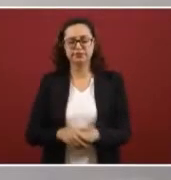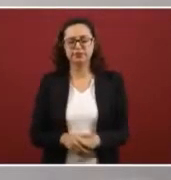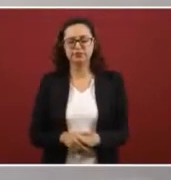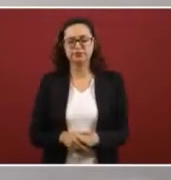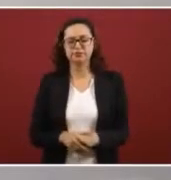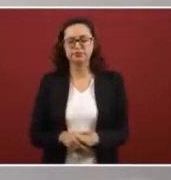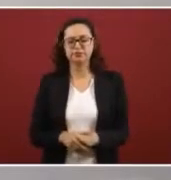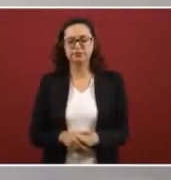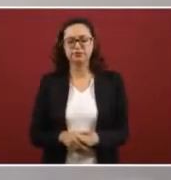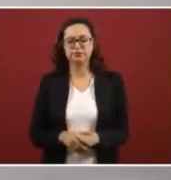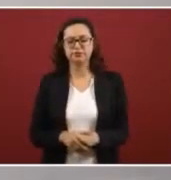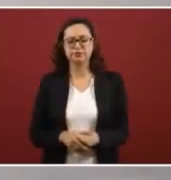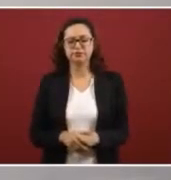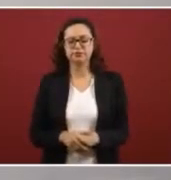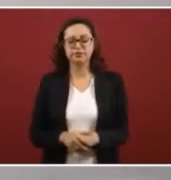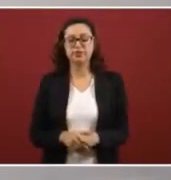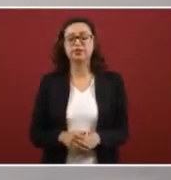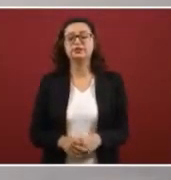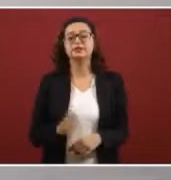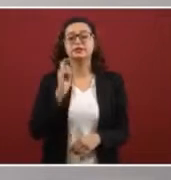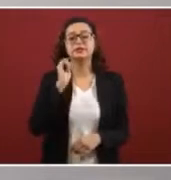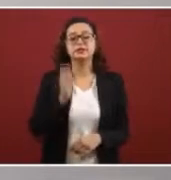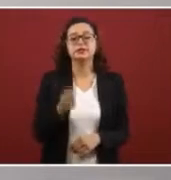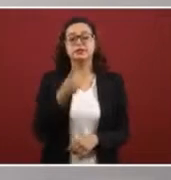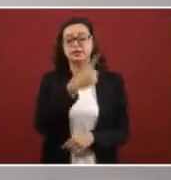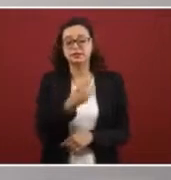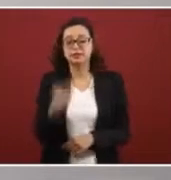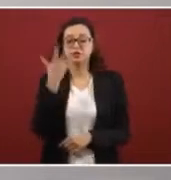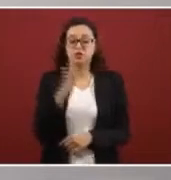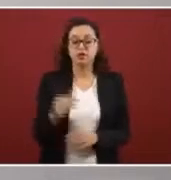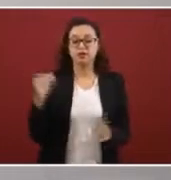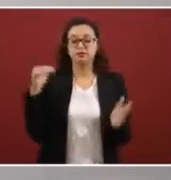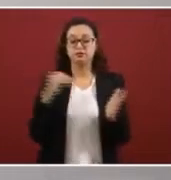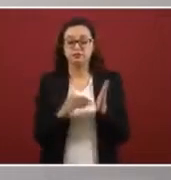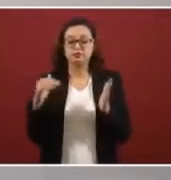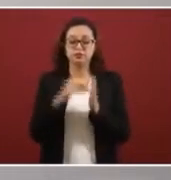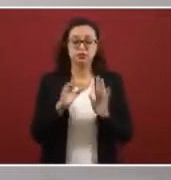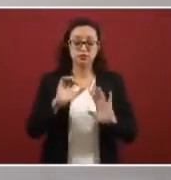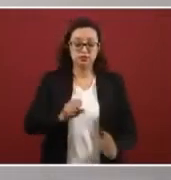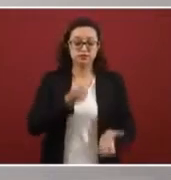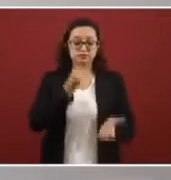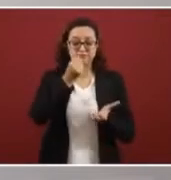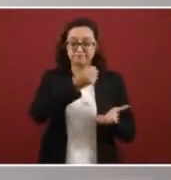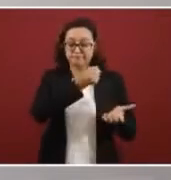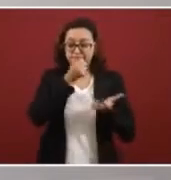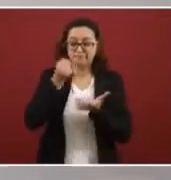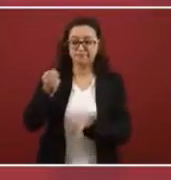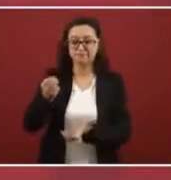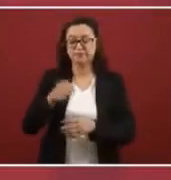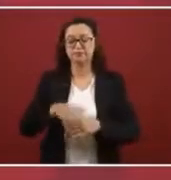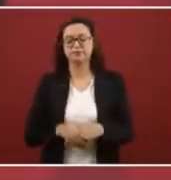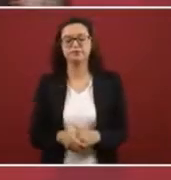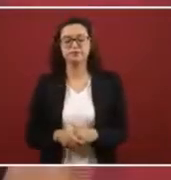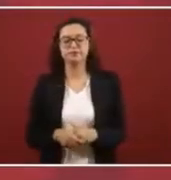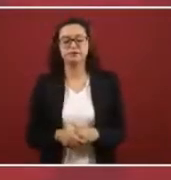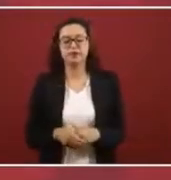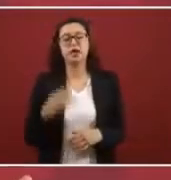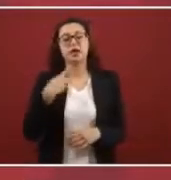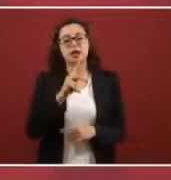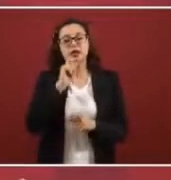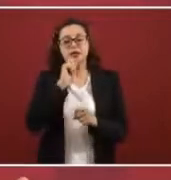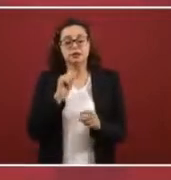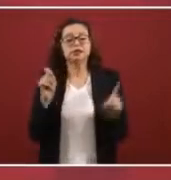Which means an investment of 110 million pesos. Pero ¿qué significa? But